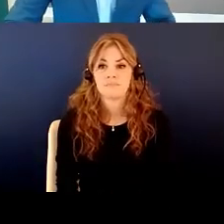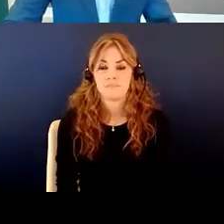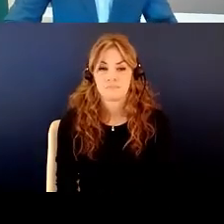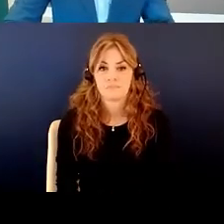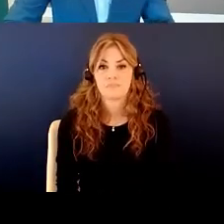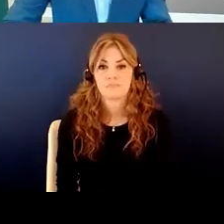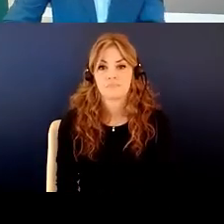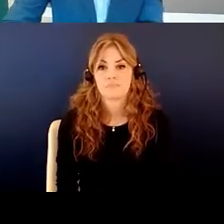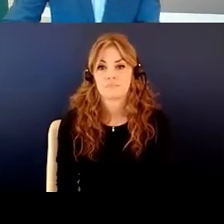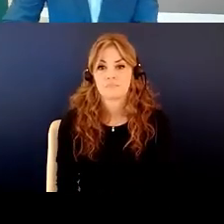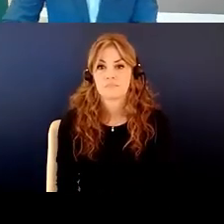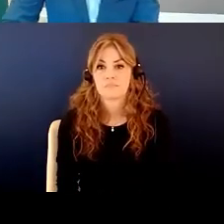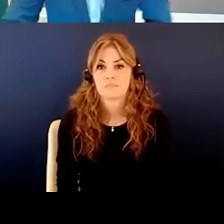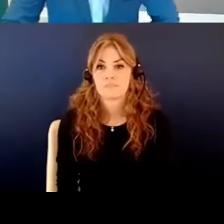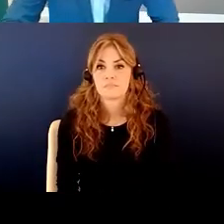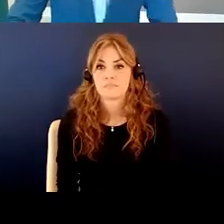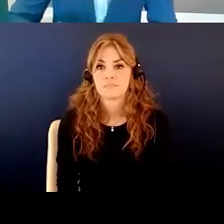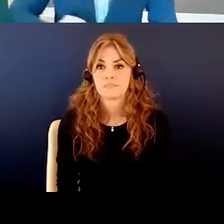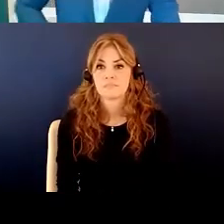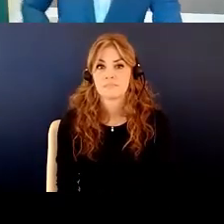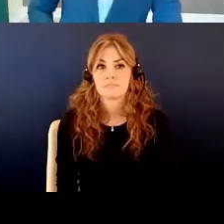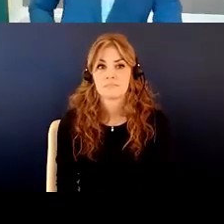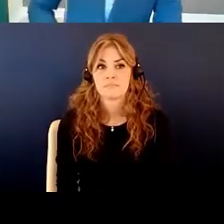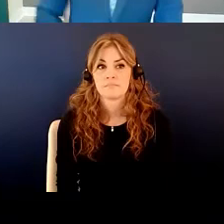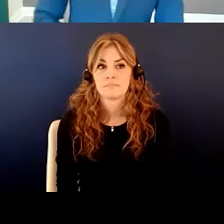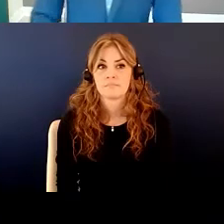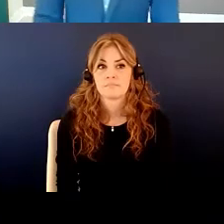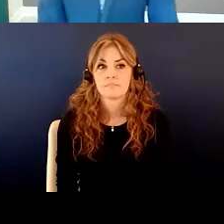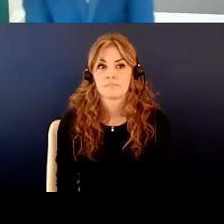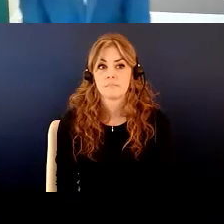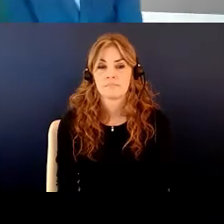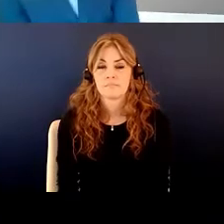Alrighty, take a look at the time here.